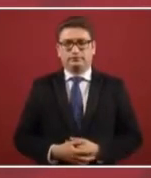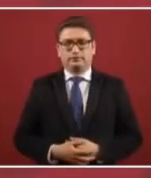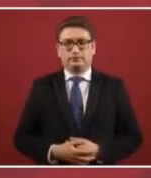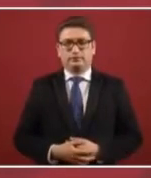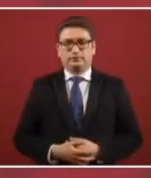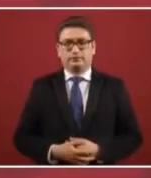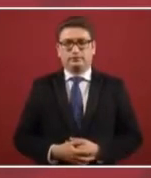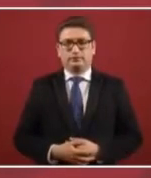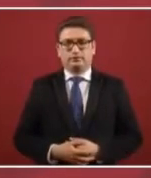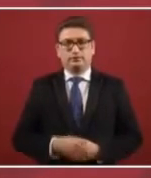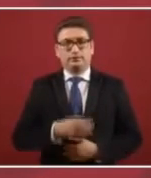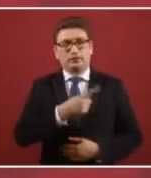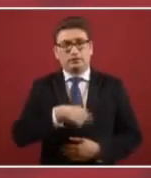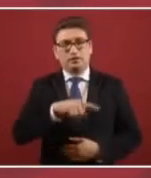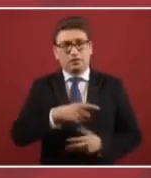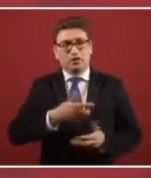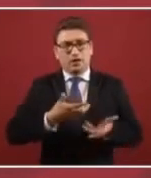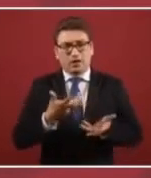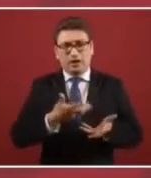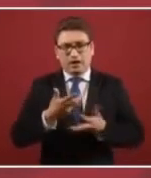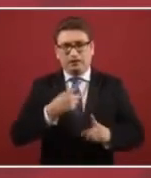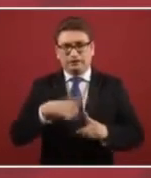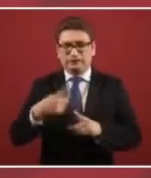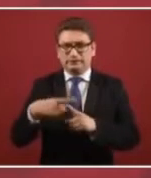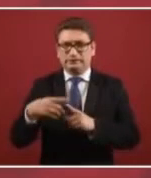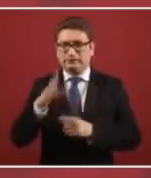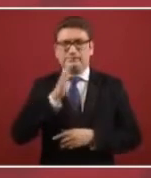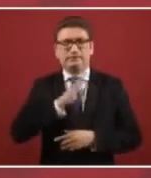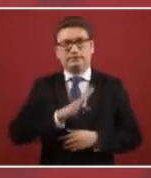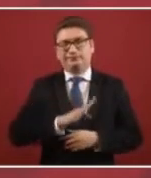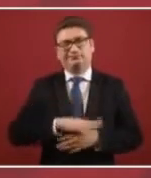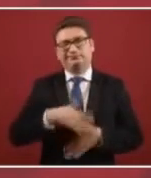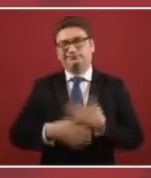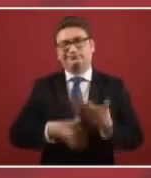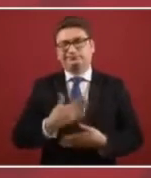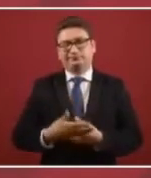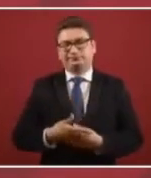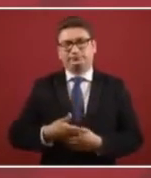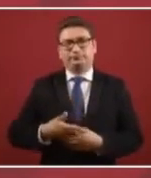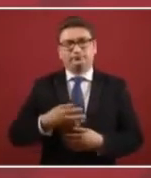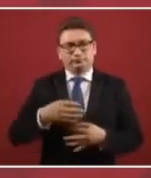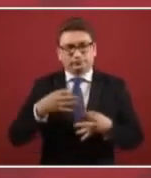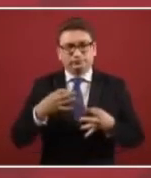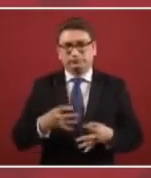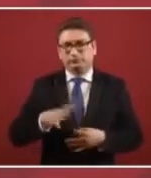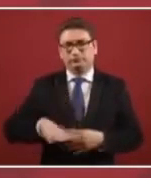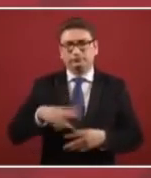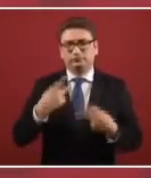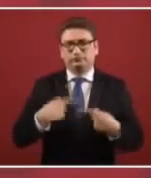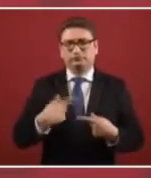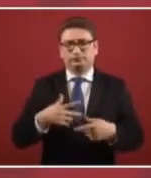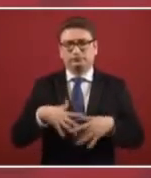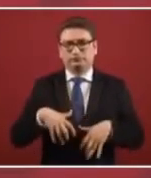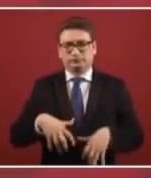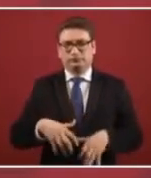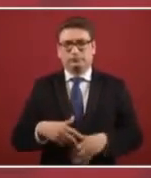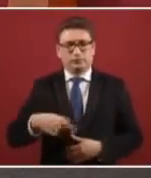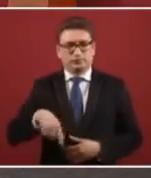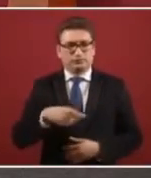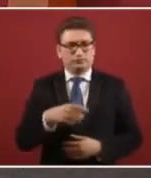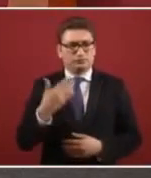that they prefer they cause problems for the movement that's legitimate